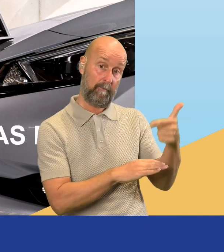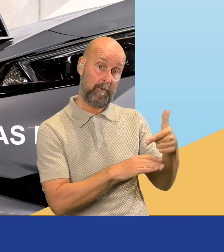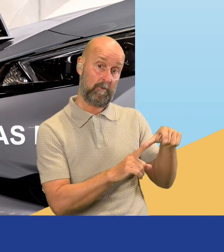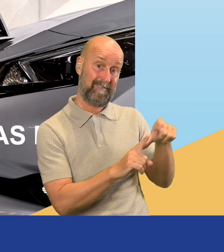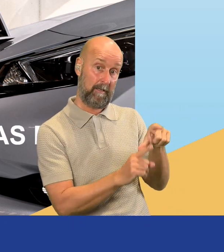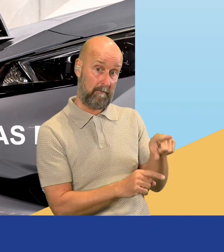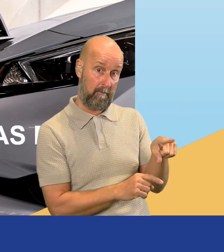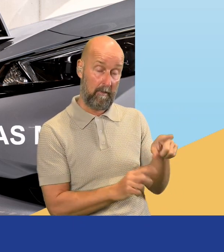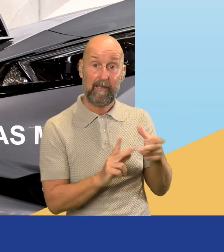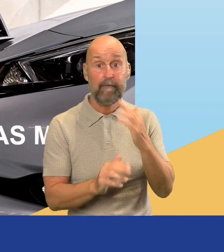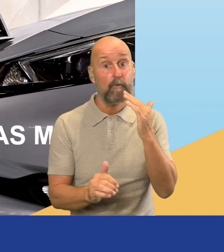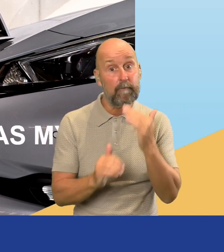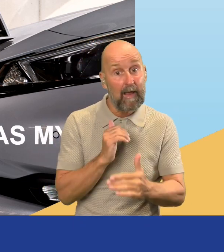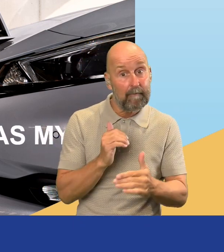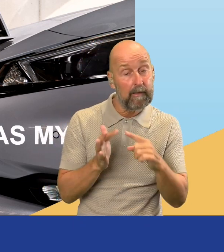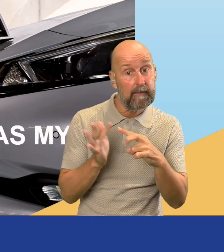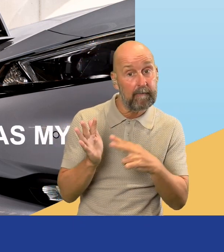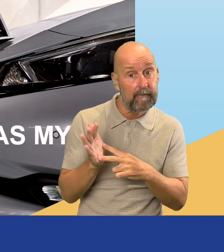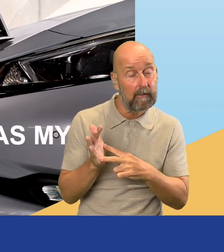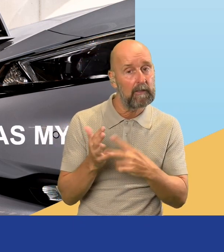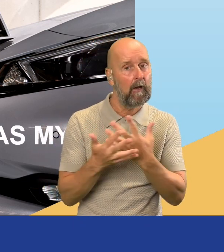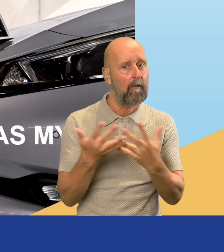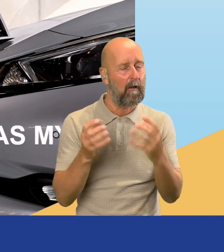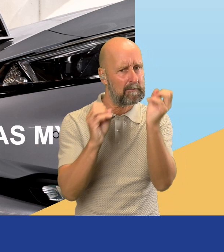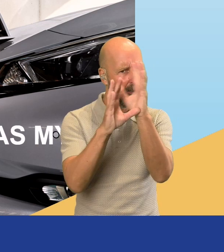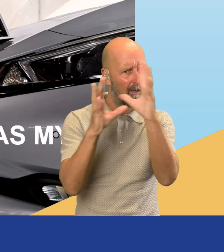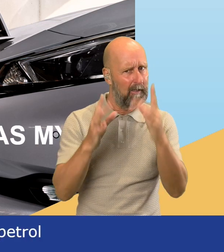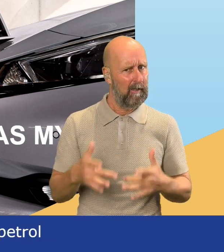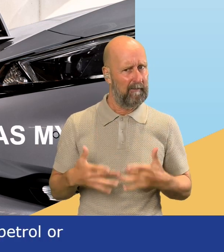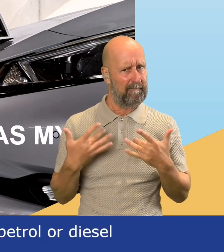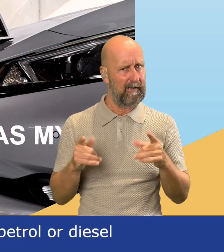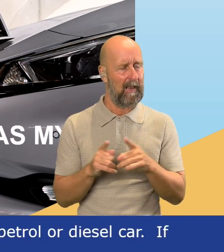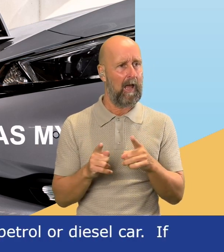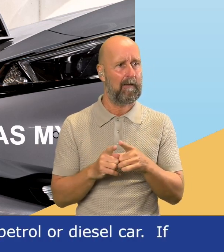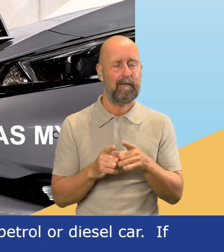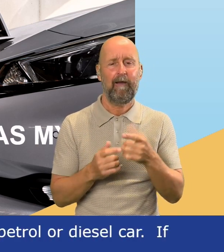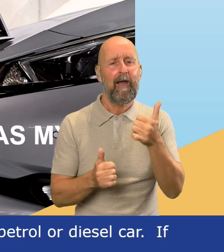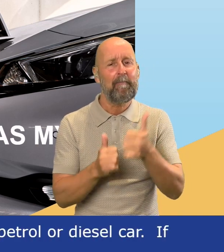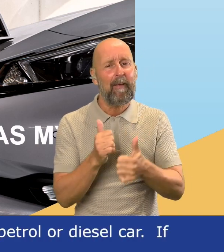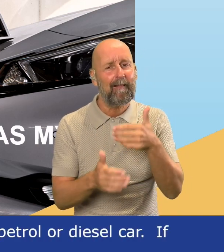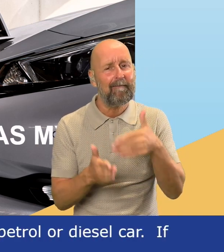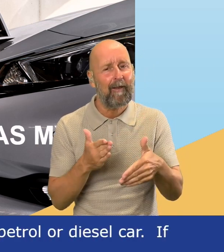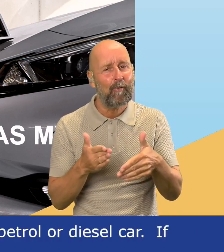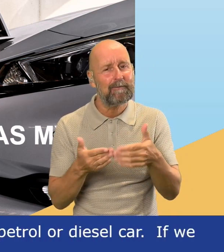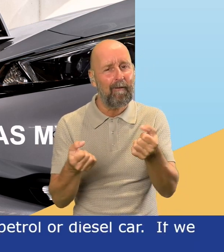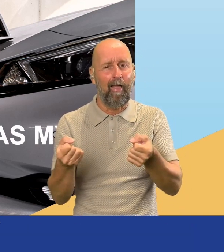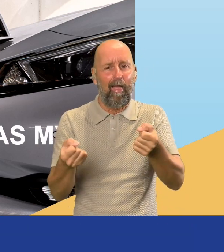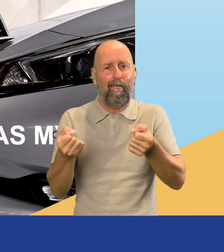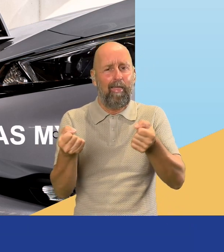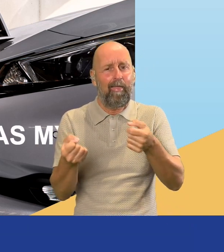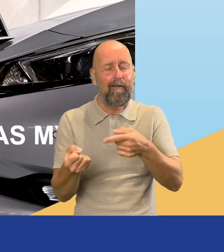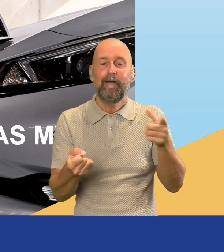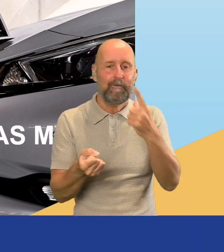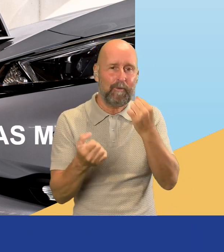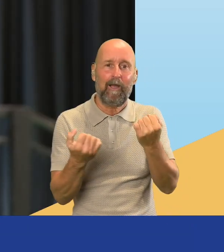guess if we've never driven an EV, there can be that misconception that it's going to feel a bit like a milk float. There's a great opportunity here today that you can test